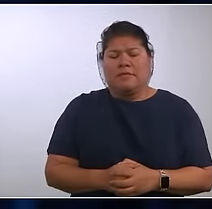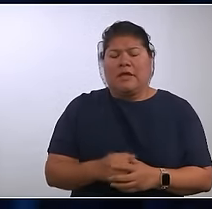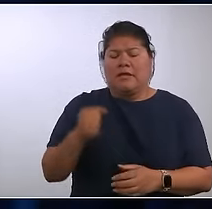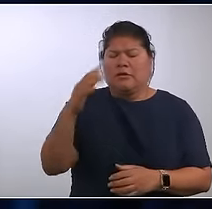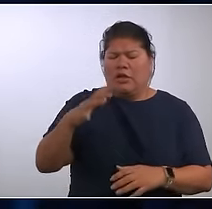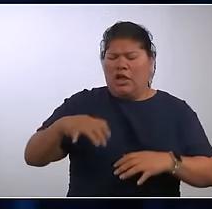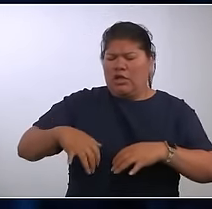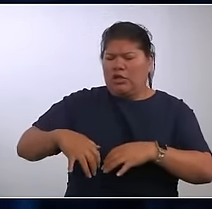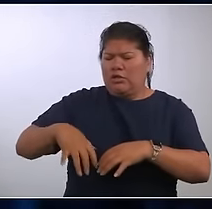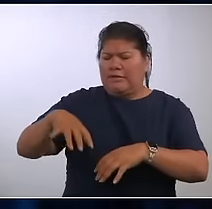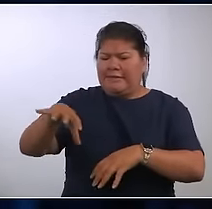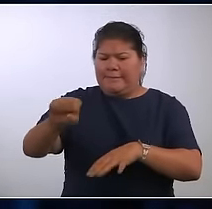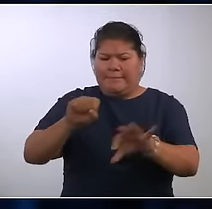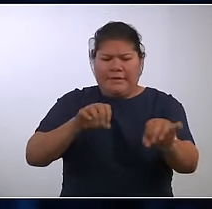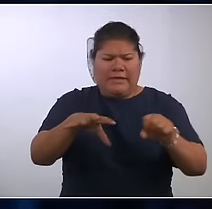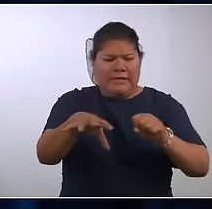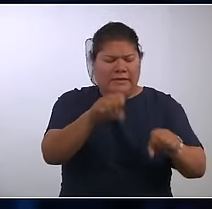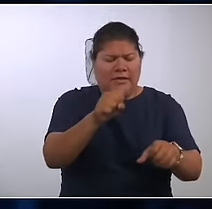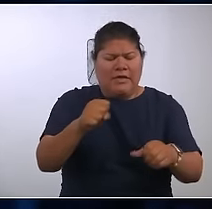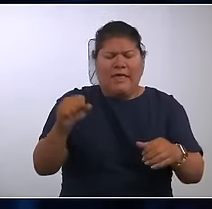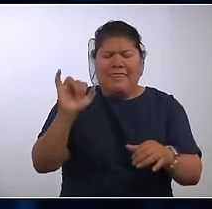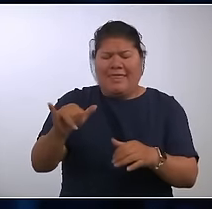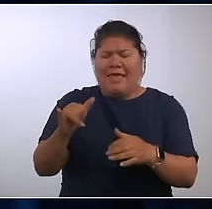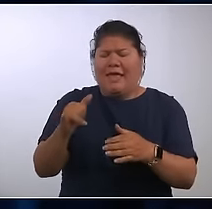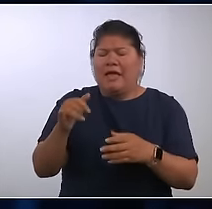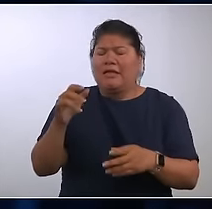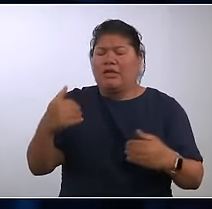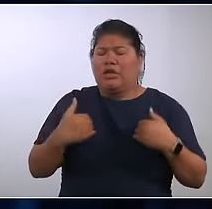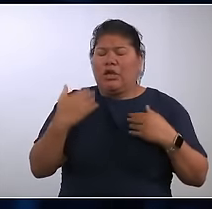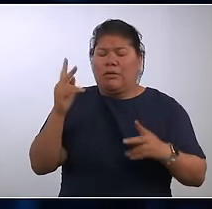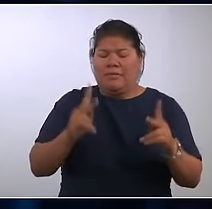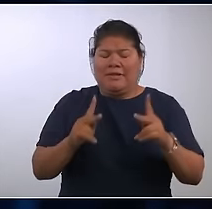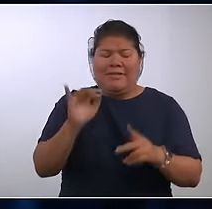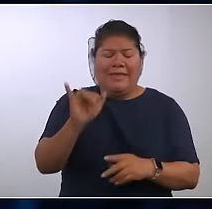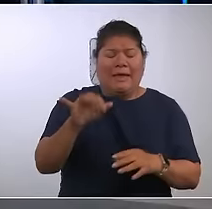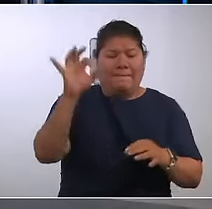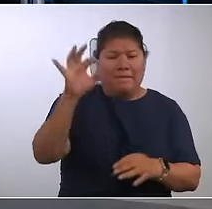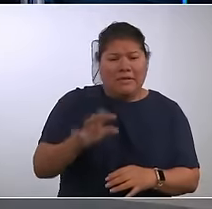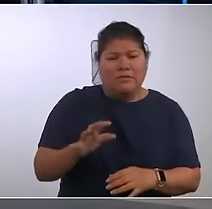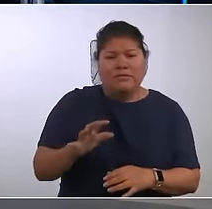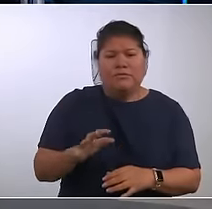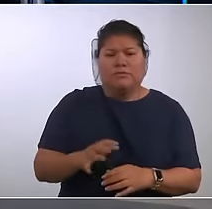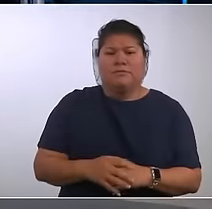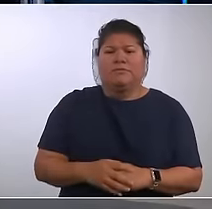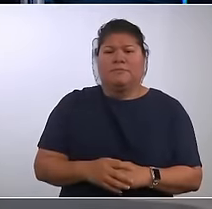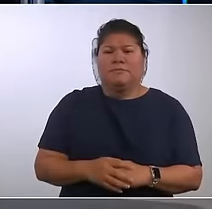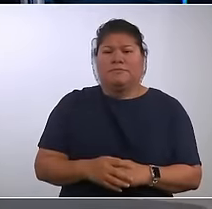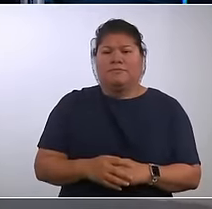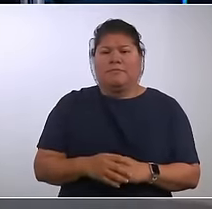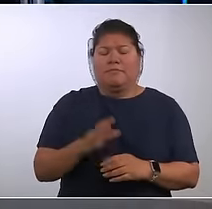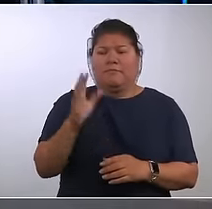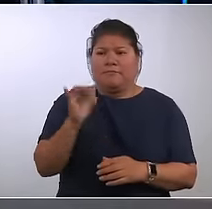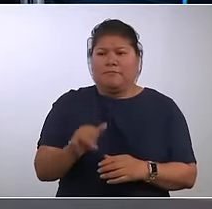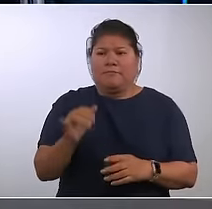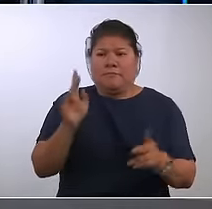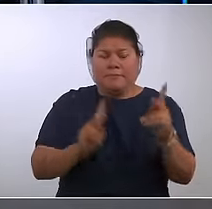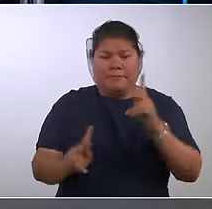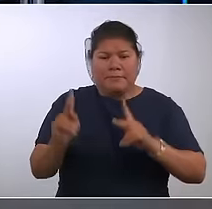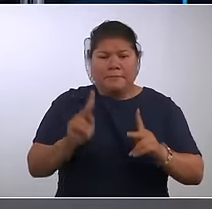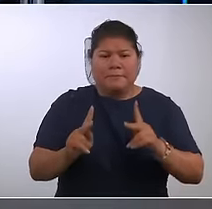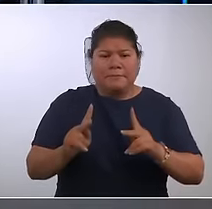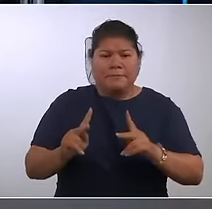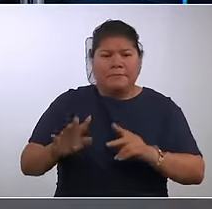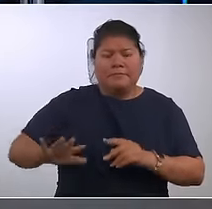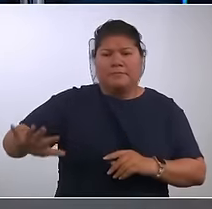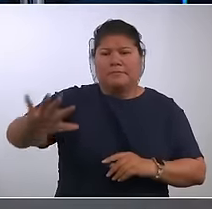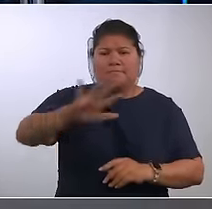jóvenes. God is raising up that type of young people. Y esa clase de pastores. And that type of pastors. Y esa clase de gente entre el